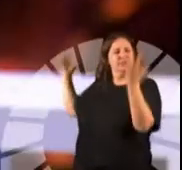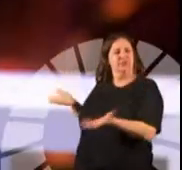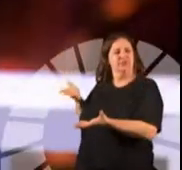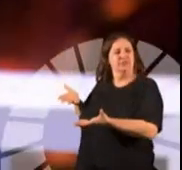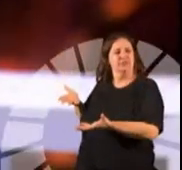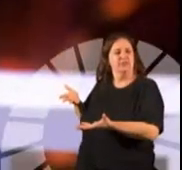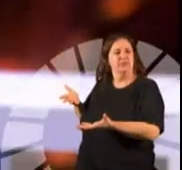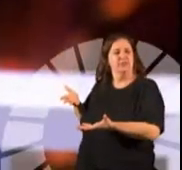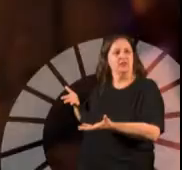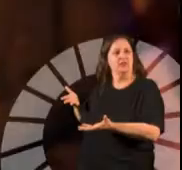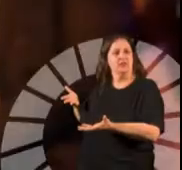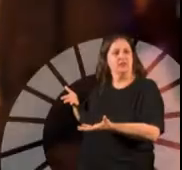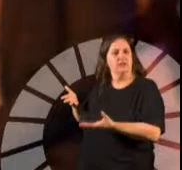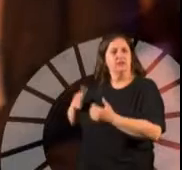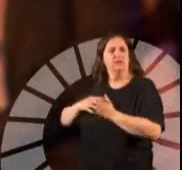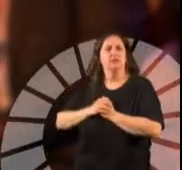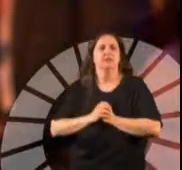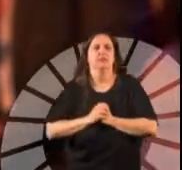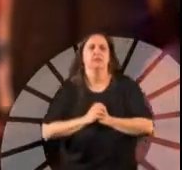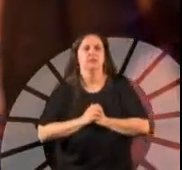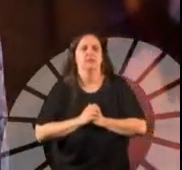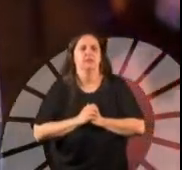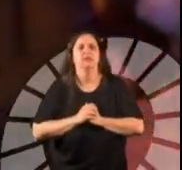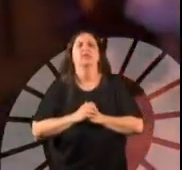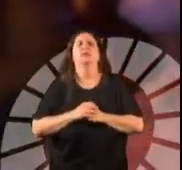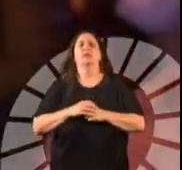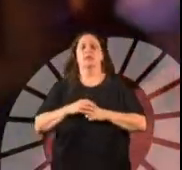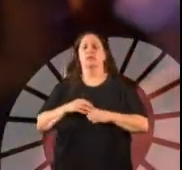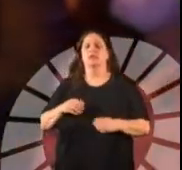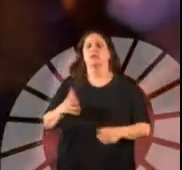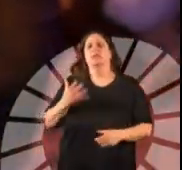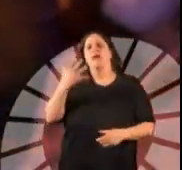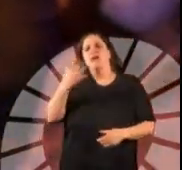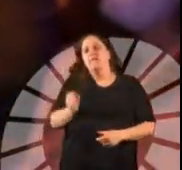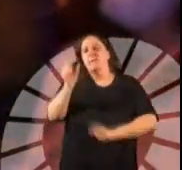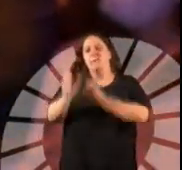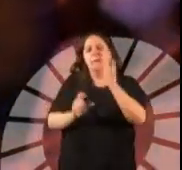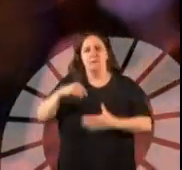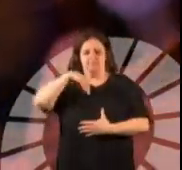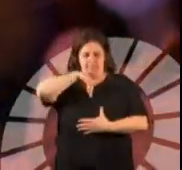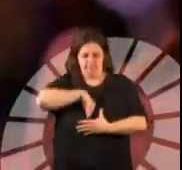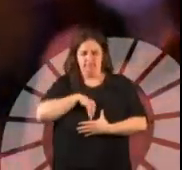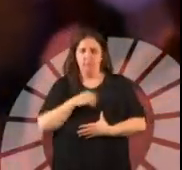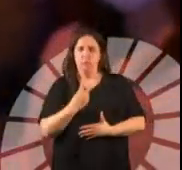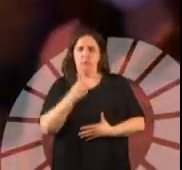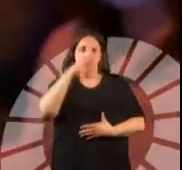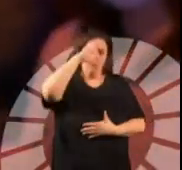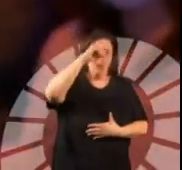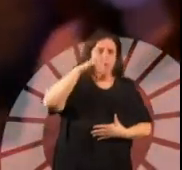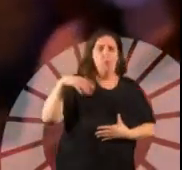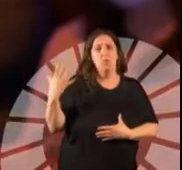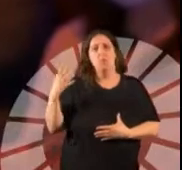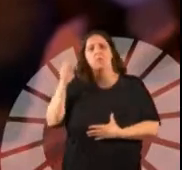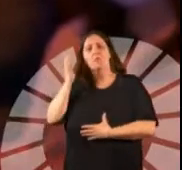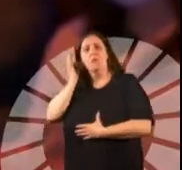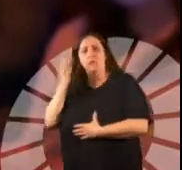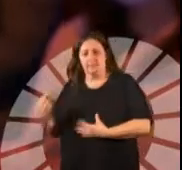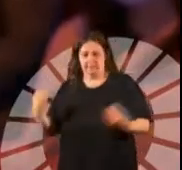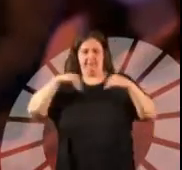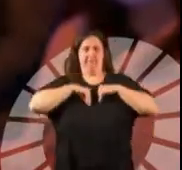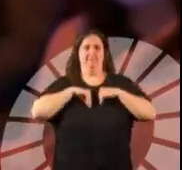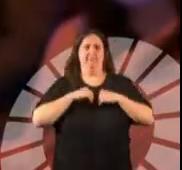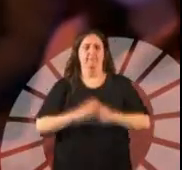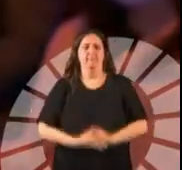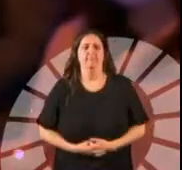You know, according to the Drawdown Project, it is estimated if we give every single girl in the world access to